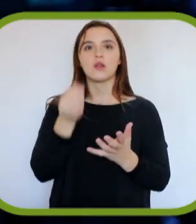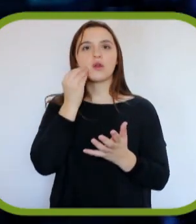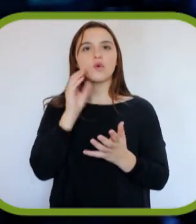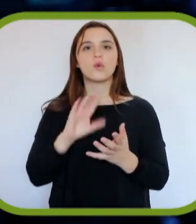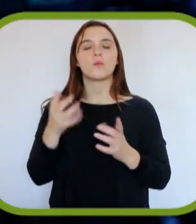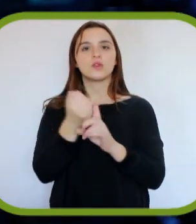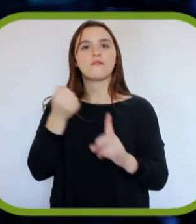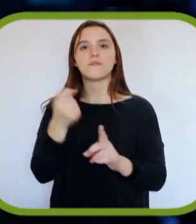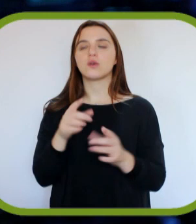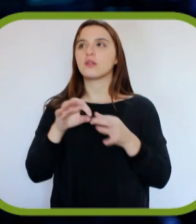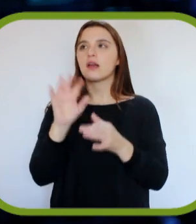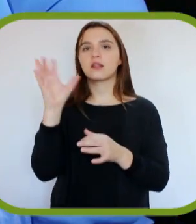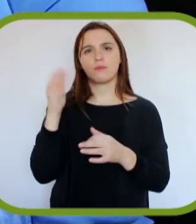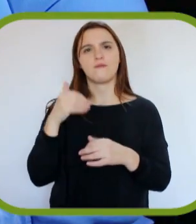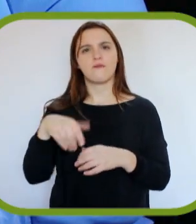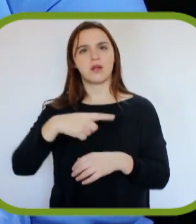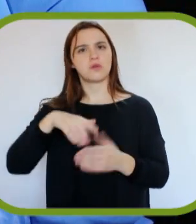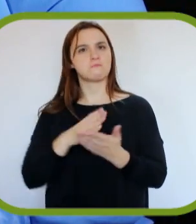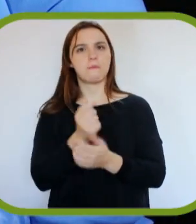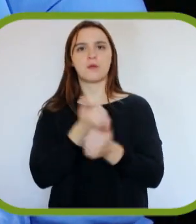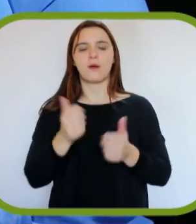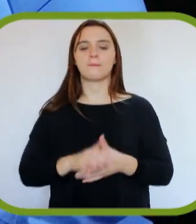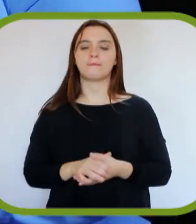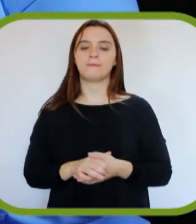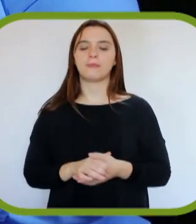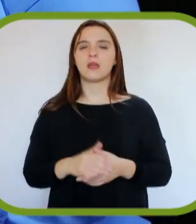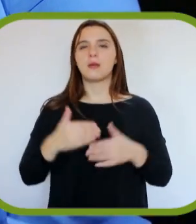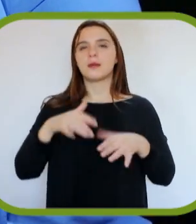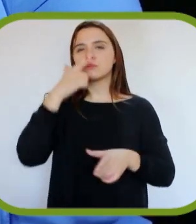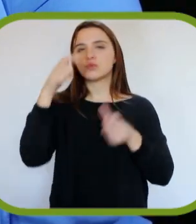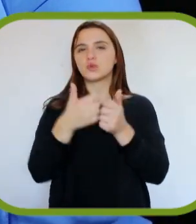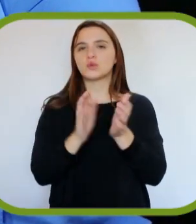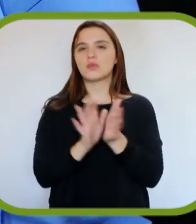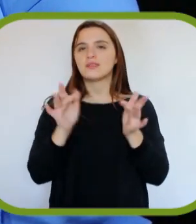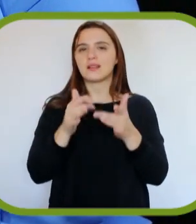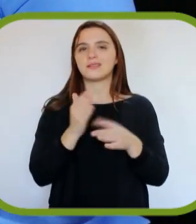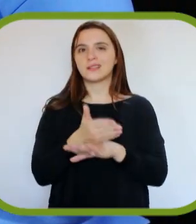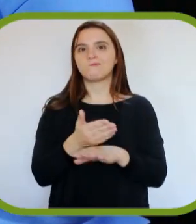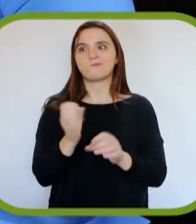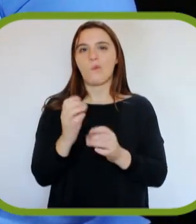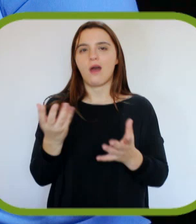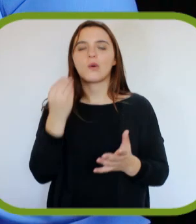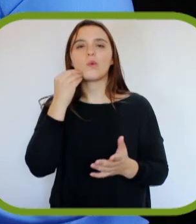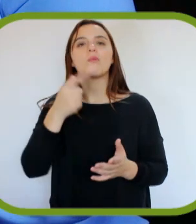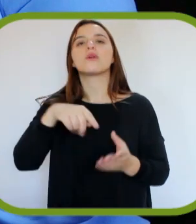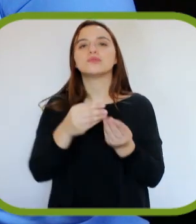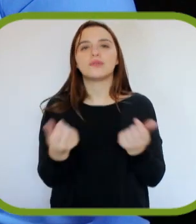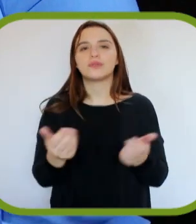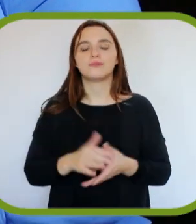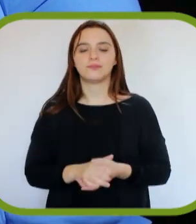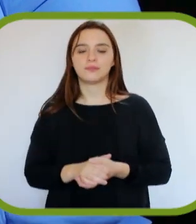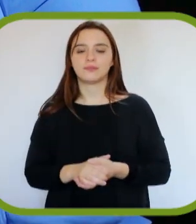and where we are with the climate challenge, the better off we'll be. However, not everyone has access to the internet. How can